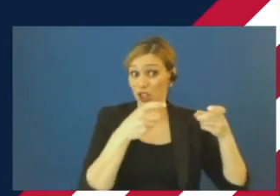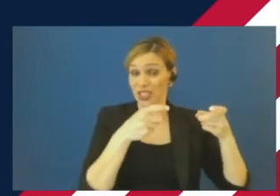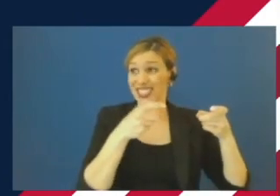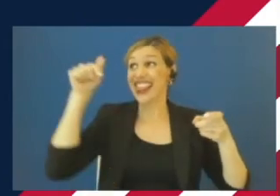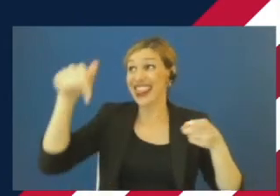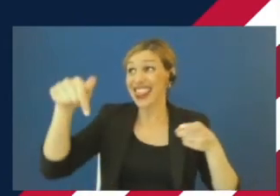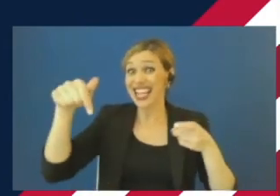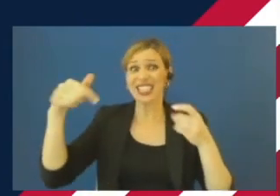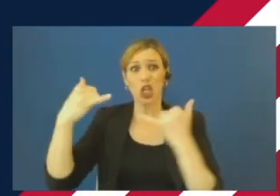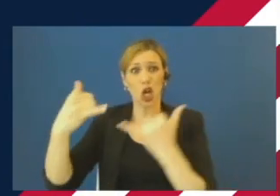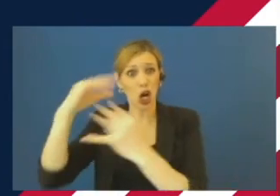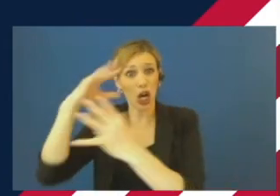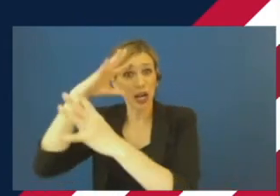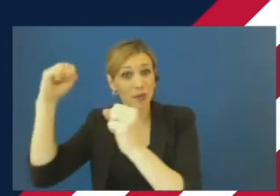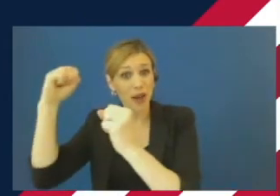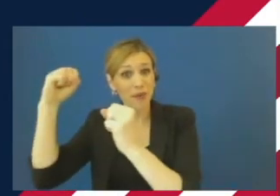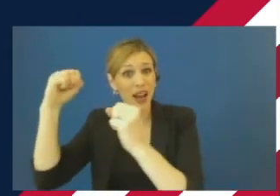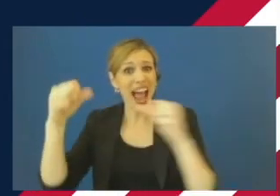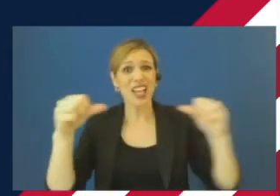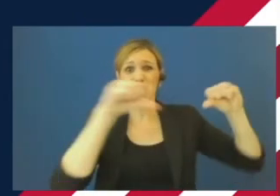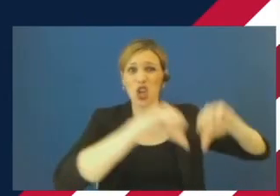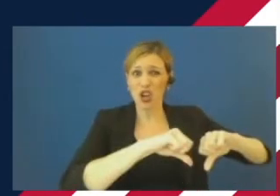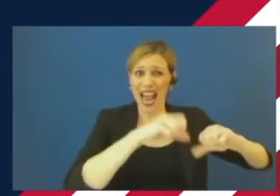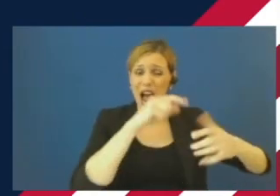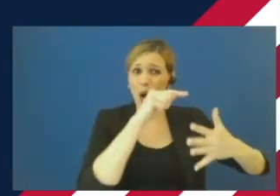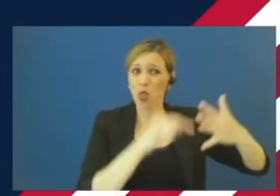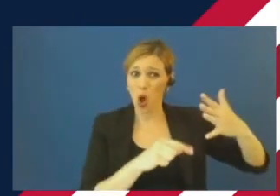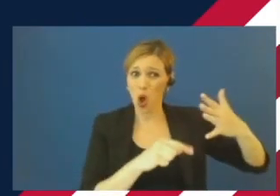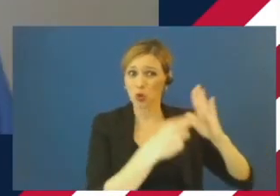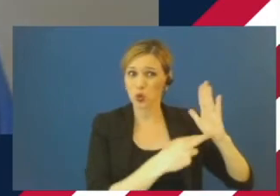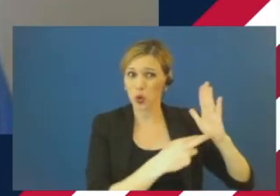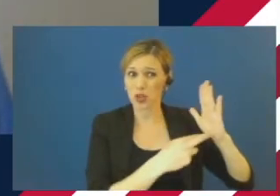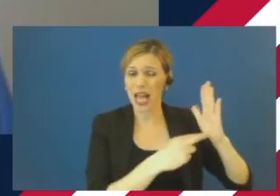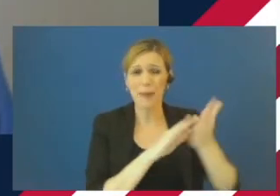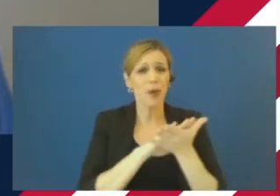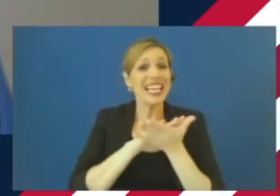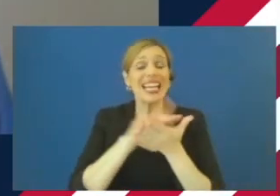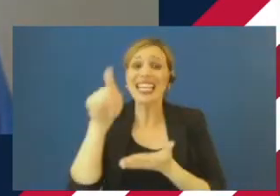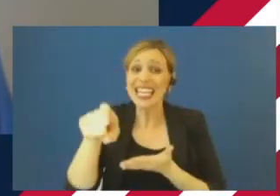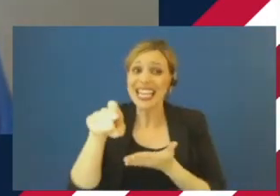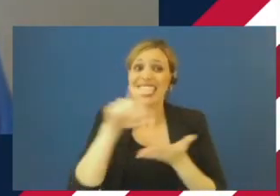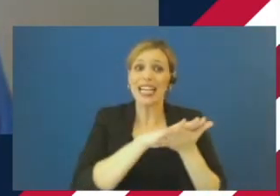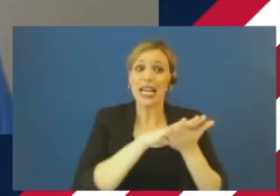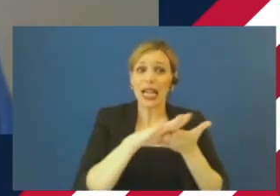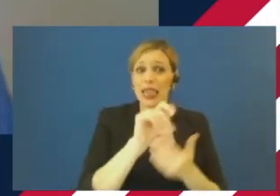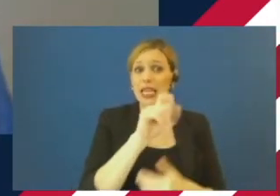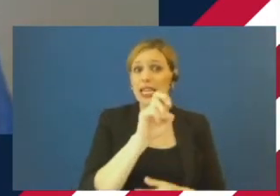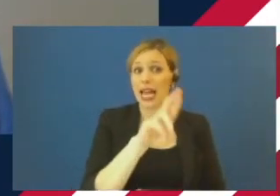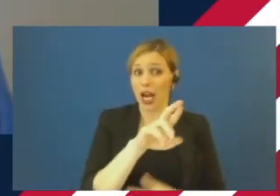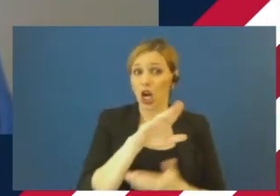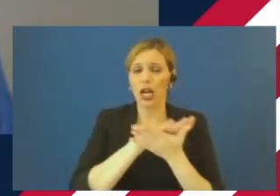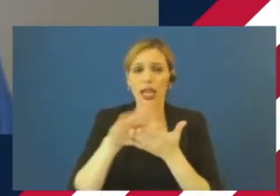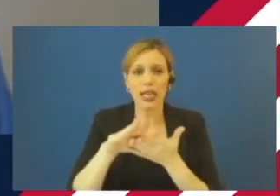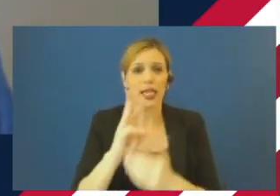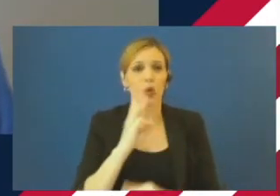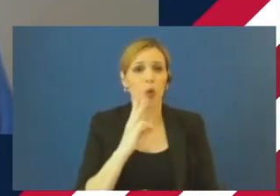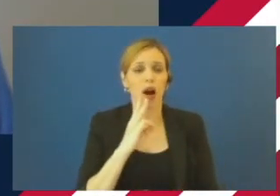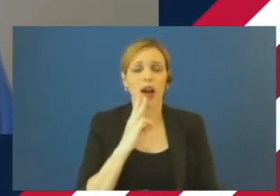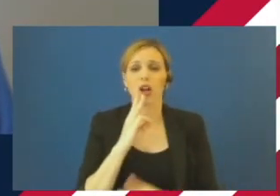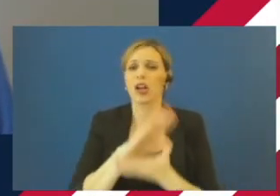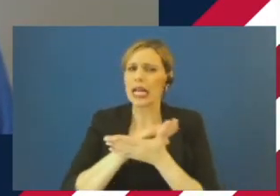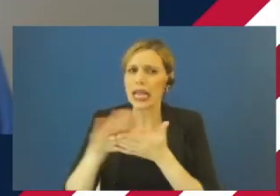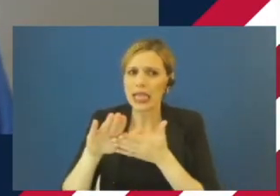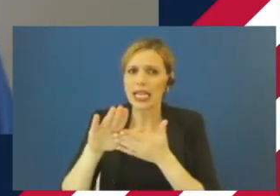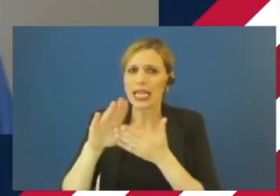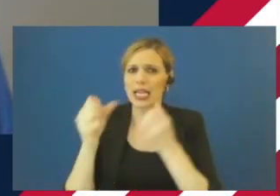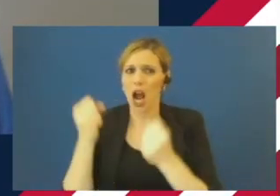corrupted. Clean air, clean water, clean cars. All these things are destructive to our communities. And